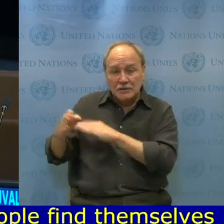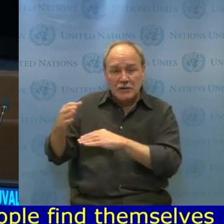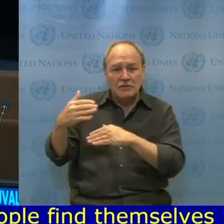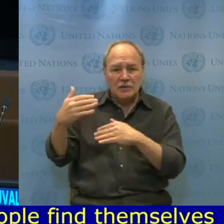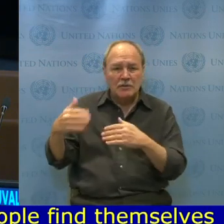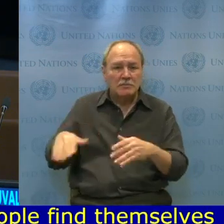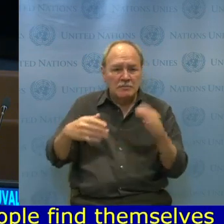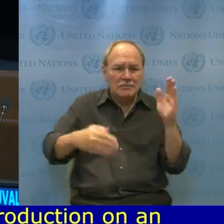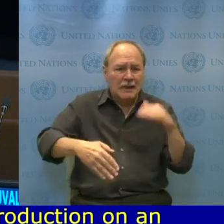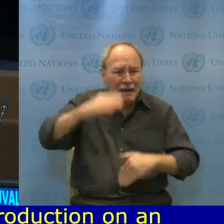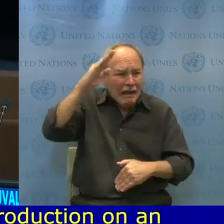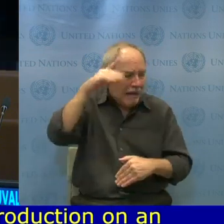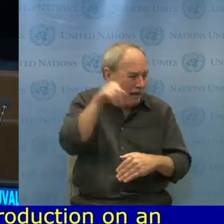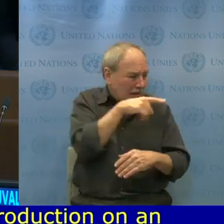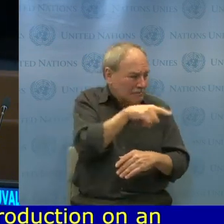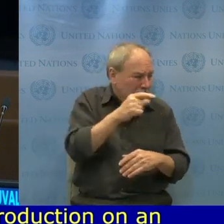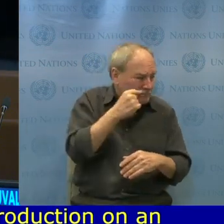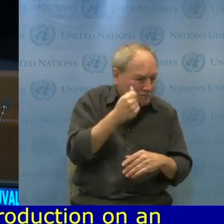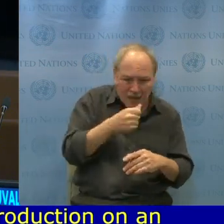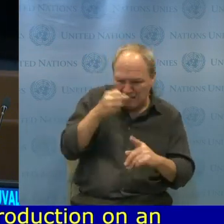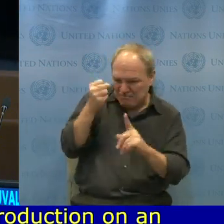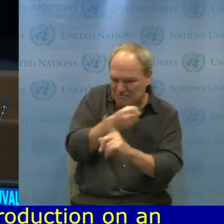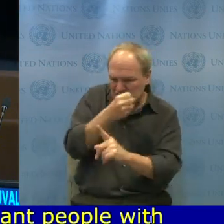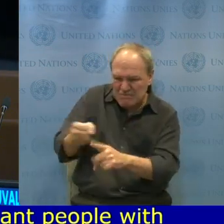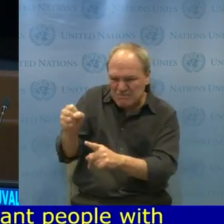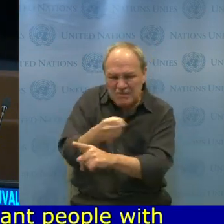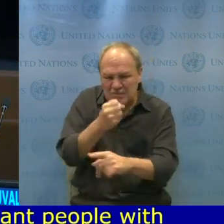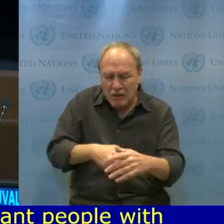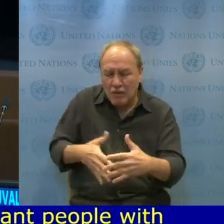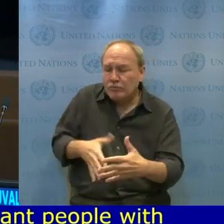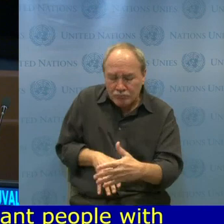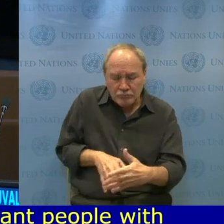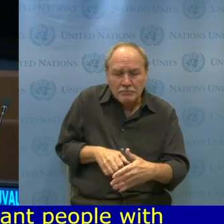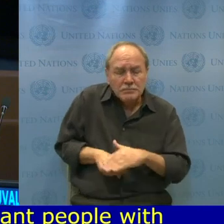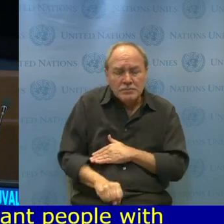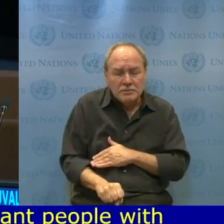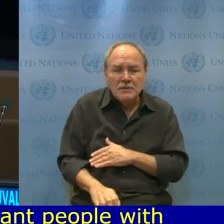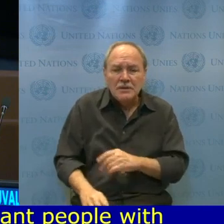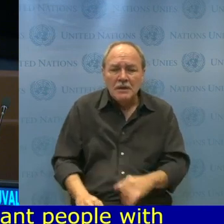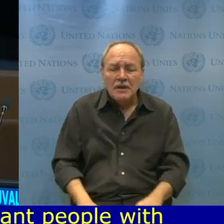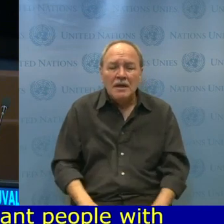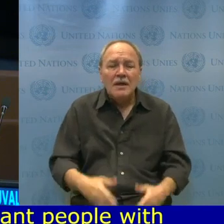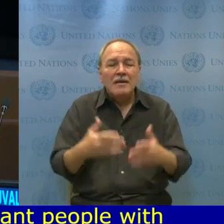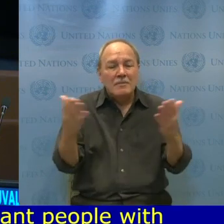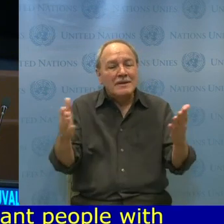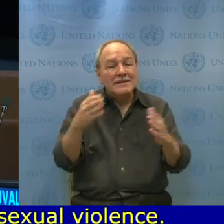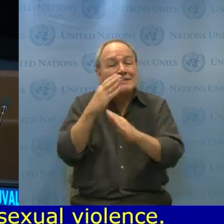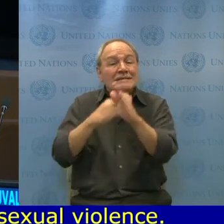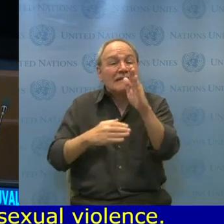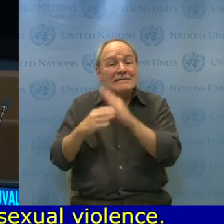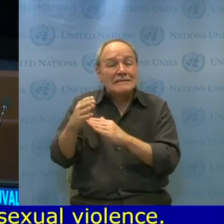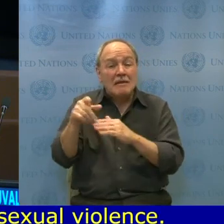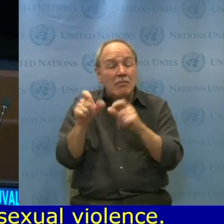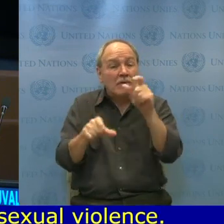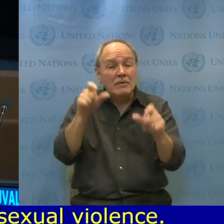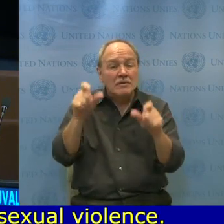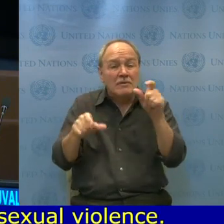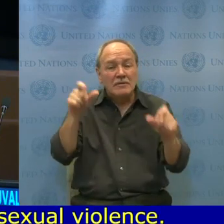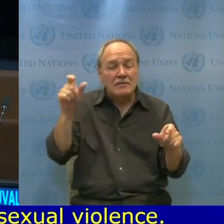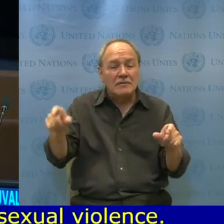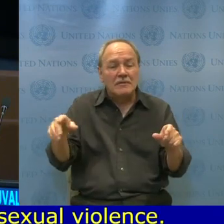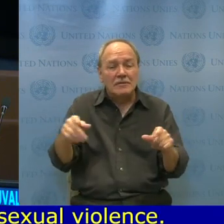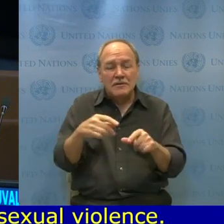These inequalities in healthcare outcomes are unacceptable. We also need to be mindful that disabled persons' right to free informed consent and respect for one's